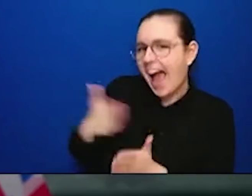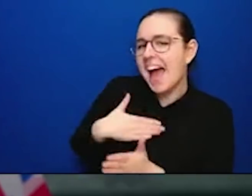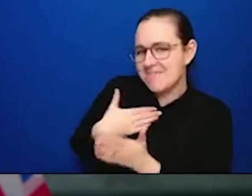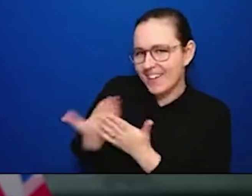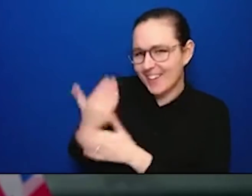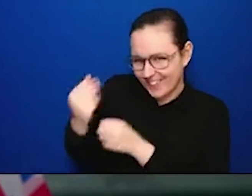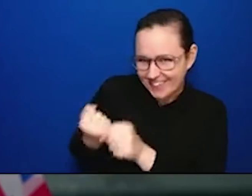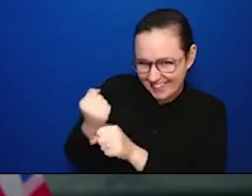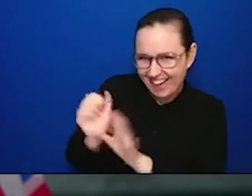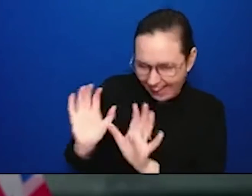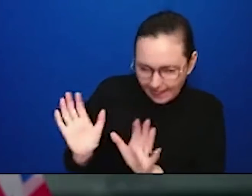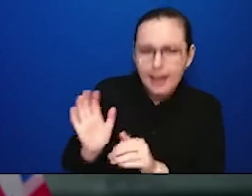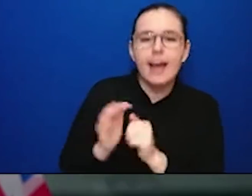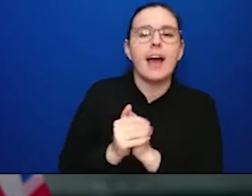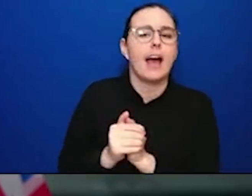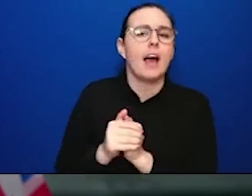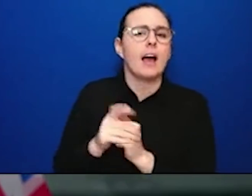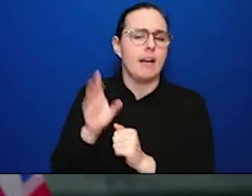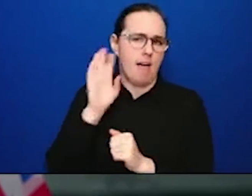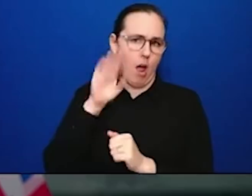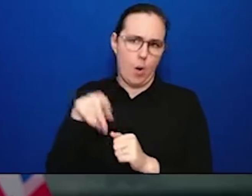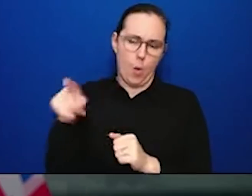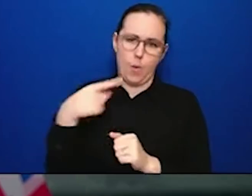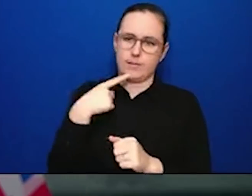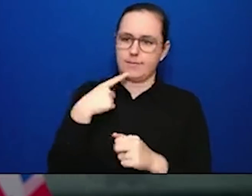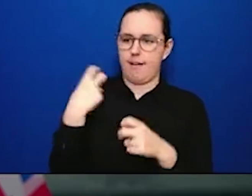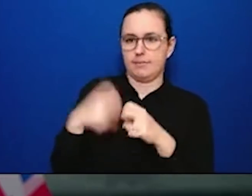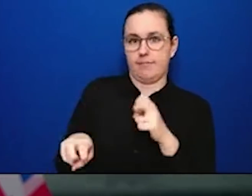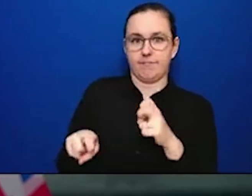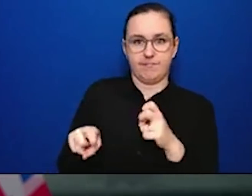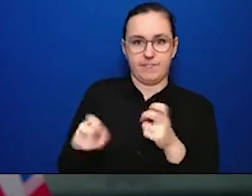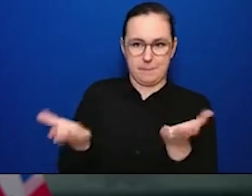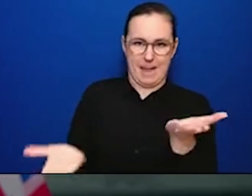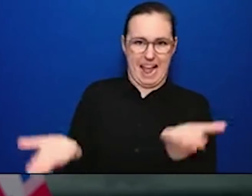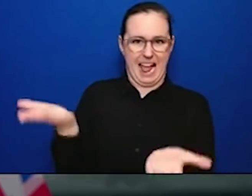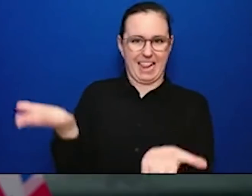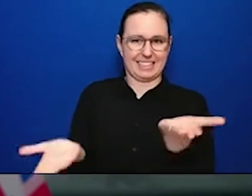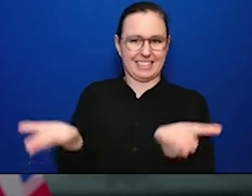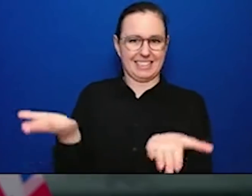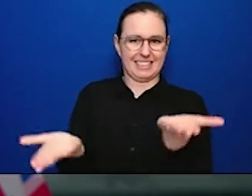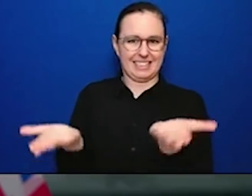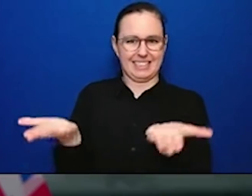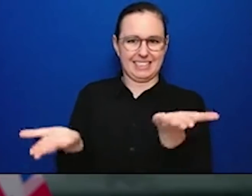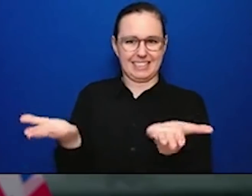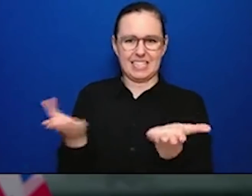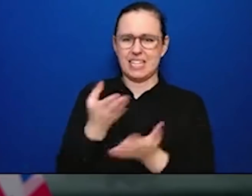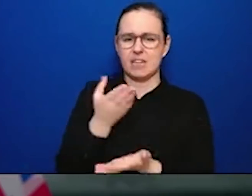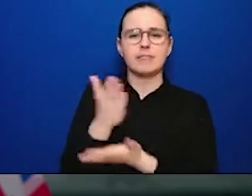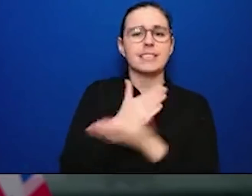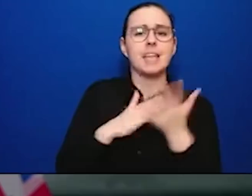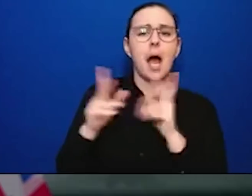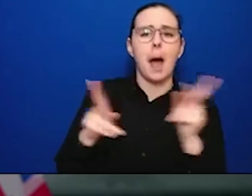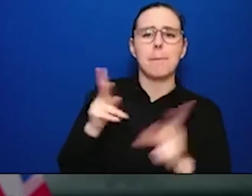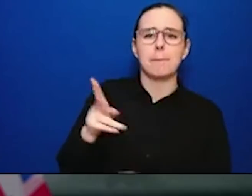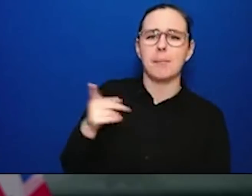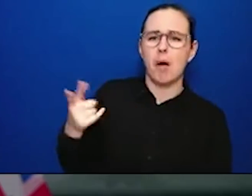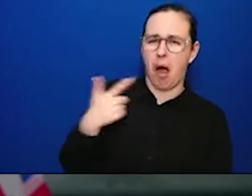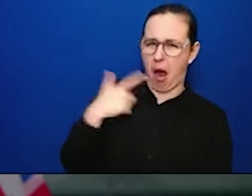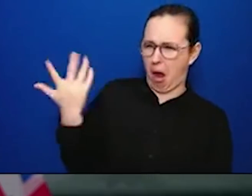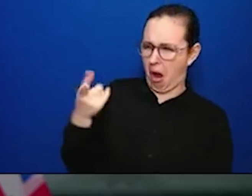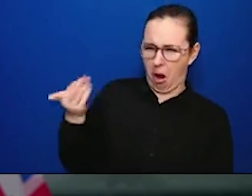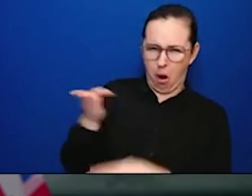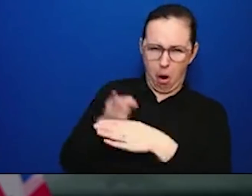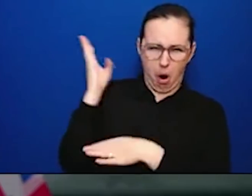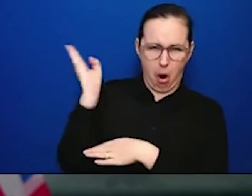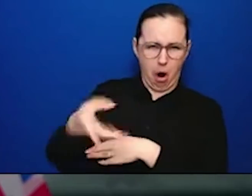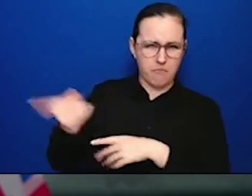and others have said this who are watching, you can be accused of overreacting before things get worse and afterwards accused of really not acting fast enough. But